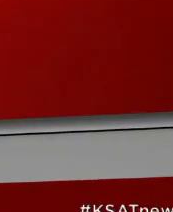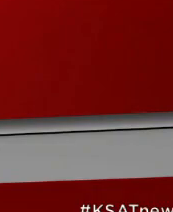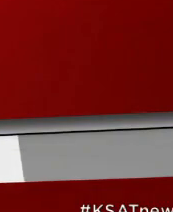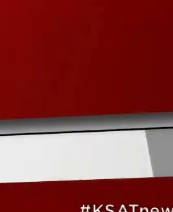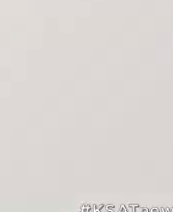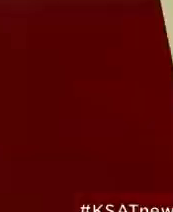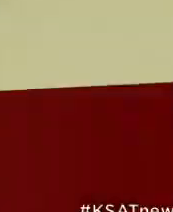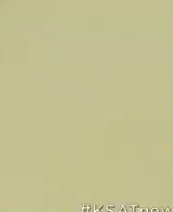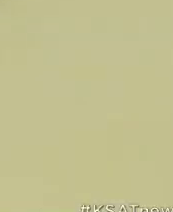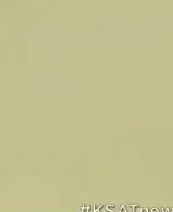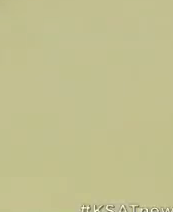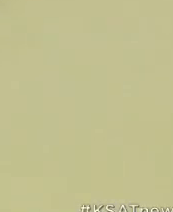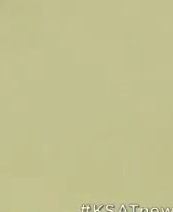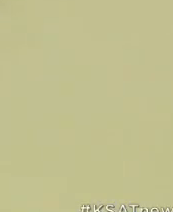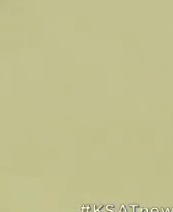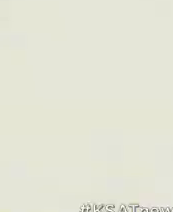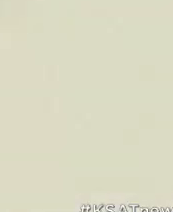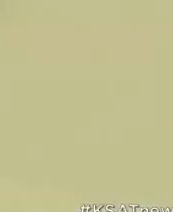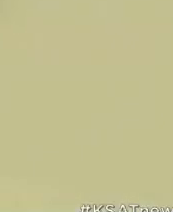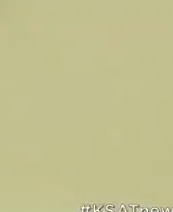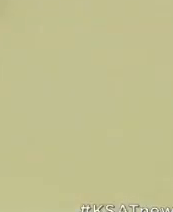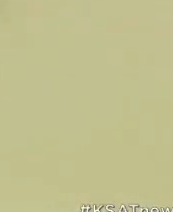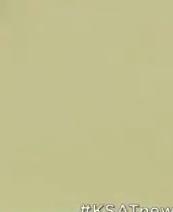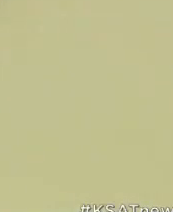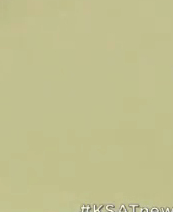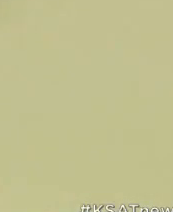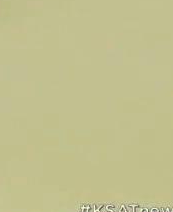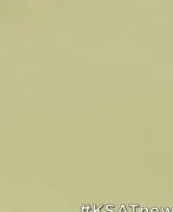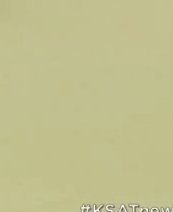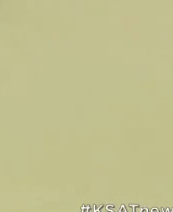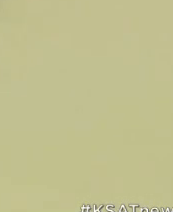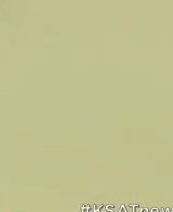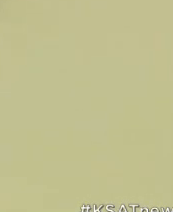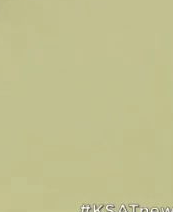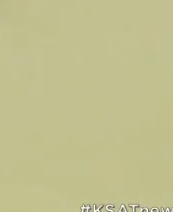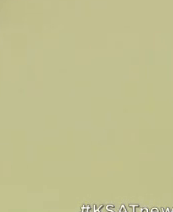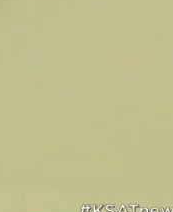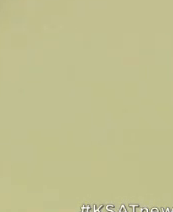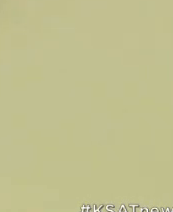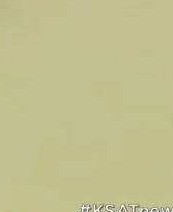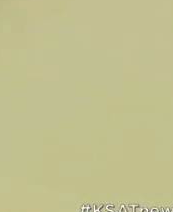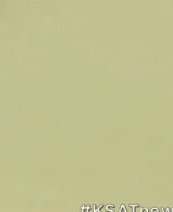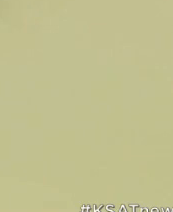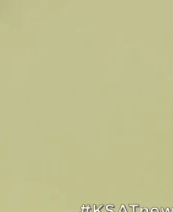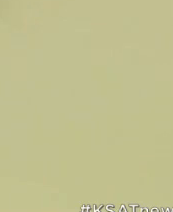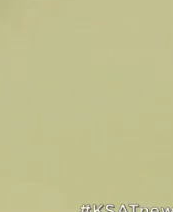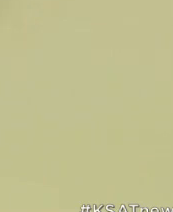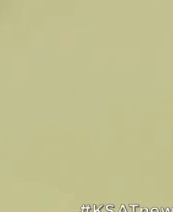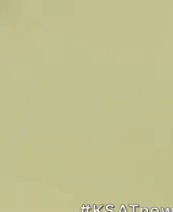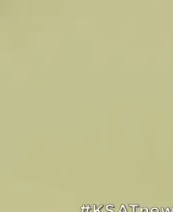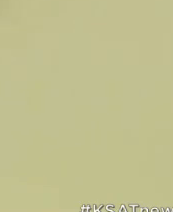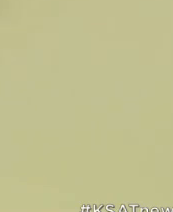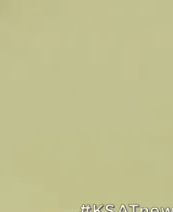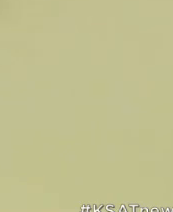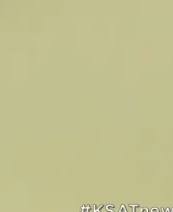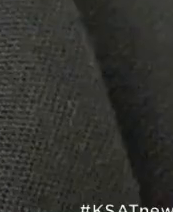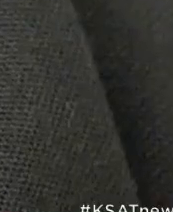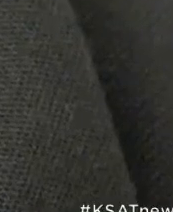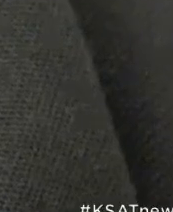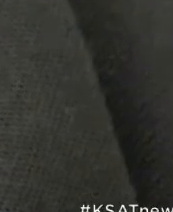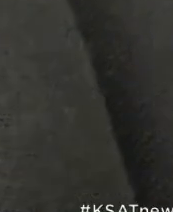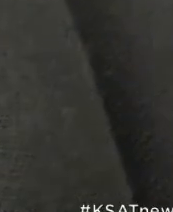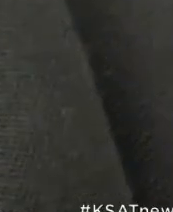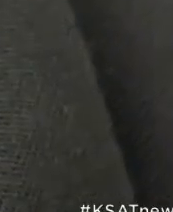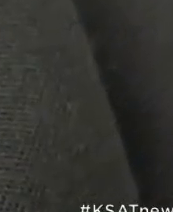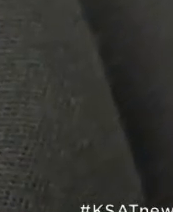We have some late breaking news I want to bring you right now. San Antonio Assistant Police Chief Anthony Trevino is stepping down from the force.